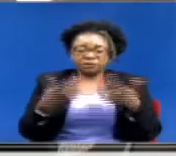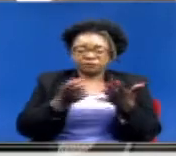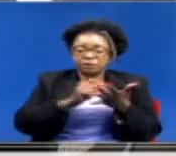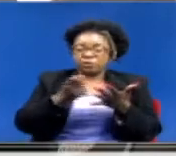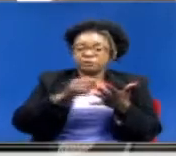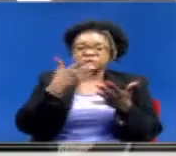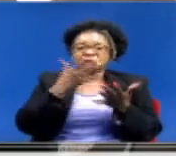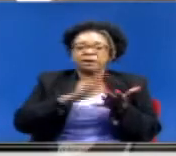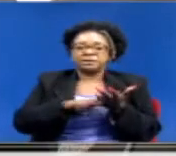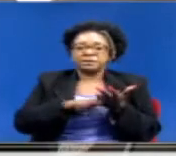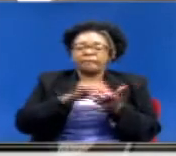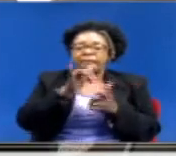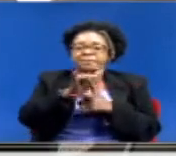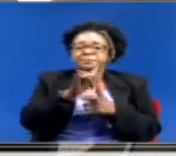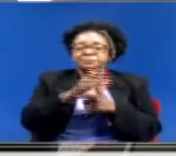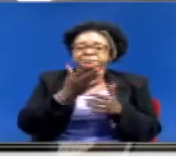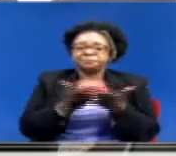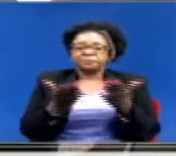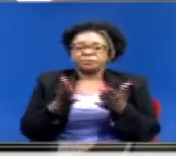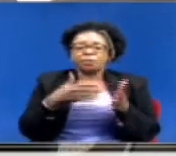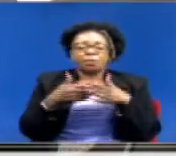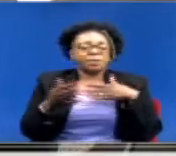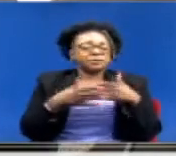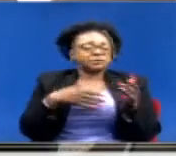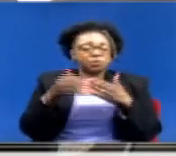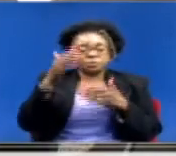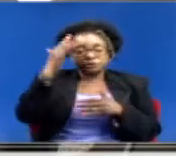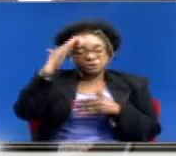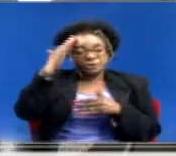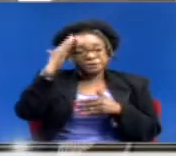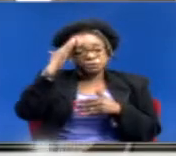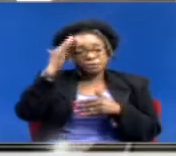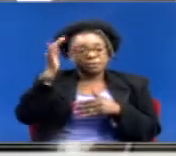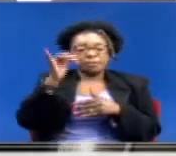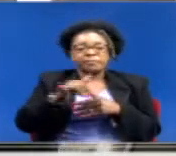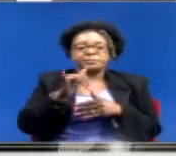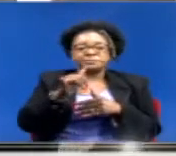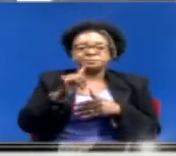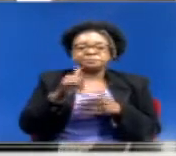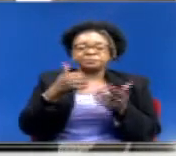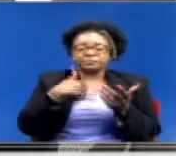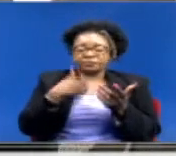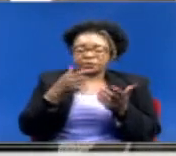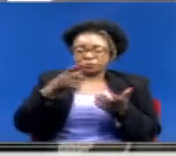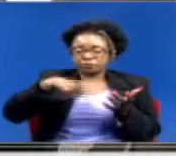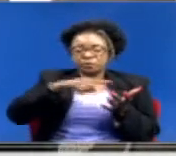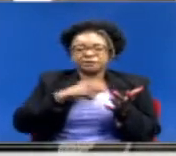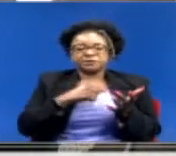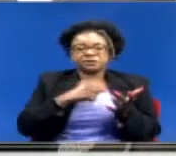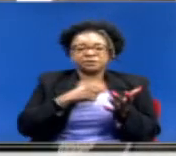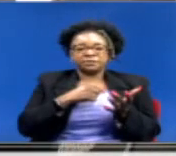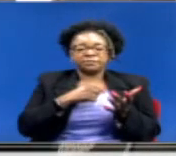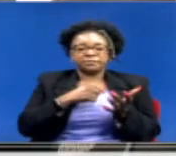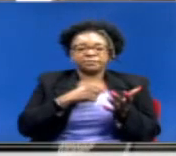is something we wrote without due consideration. It will be an indictment to us.